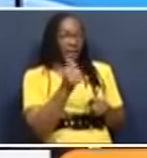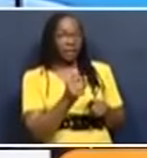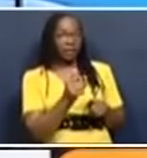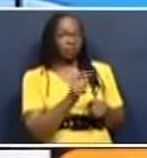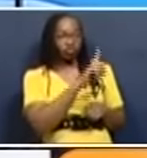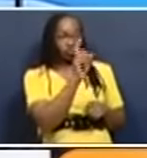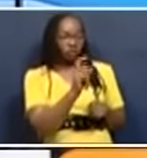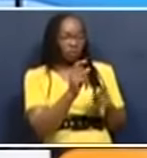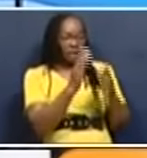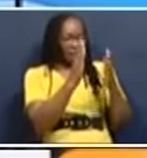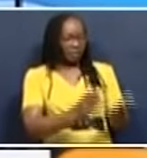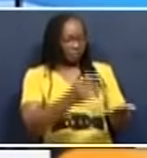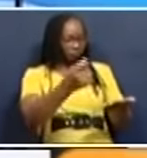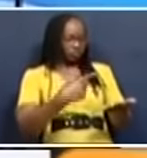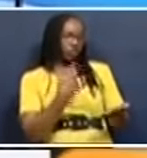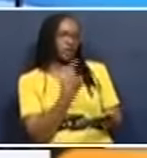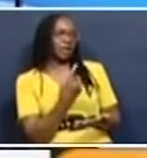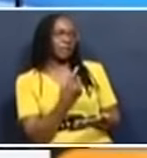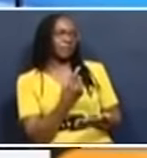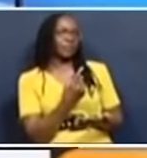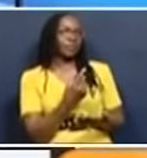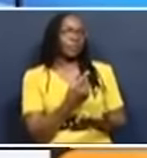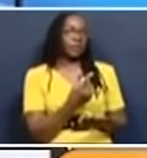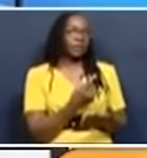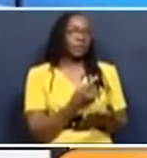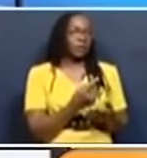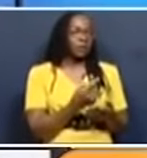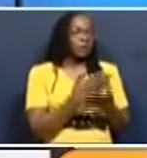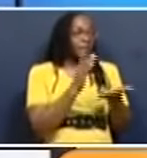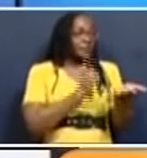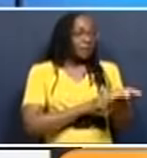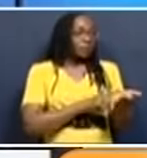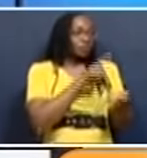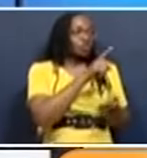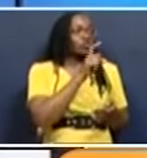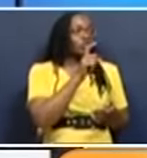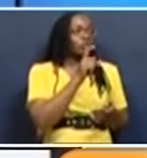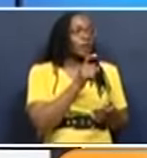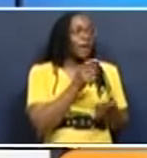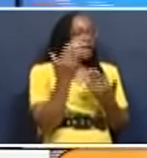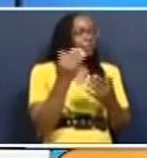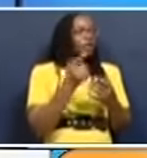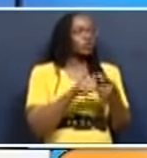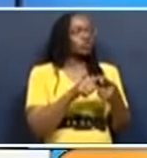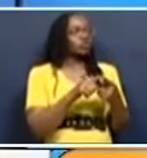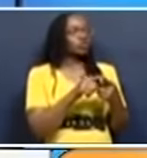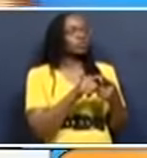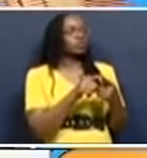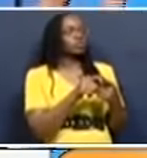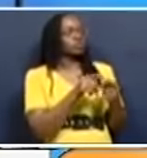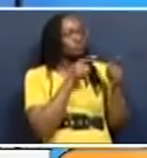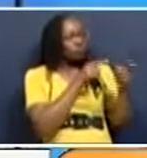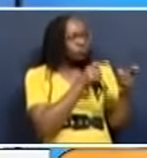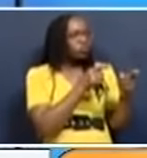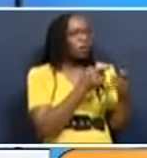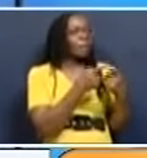said, someone once said that anyone going to EACC should know that they are a dog that is expected to bark, but not to bite. And you keep talking about bringing everybody together